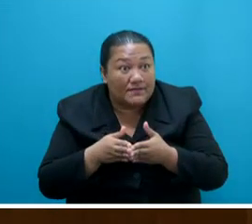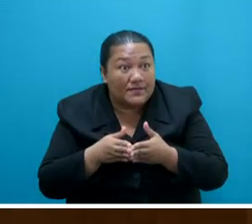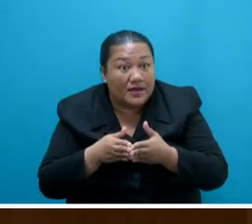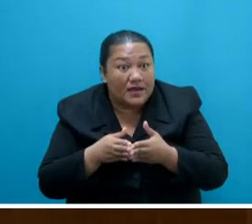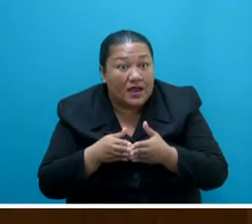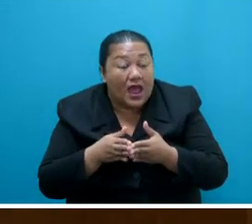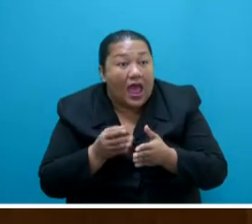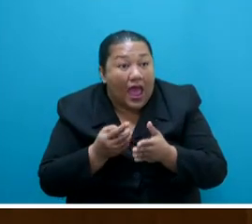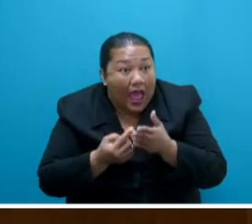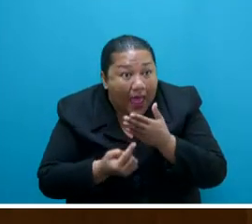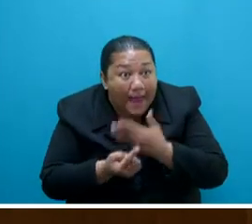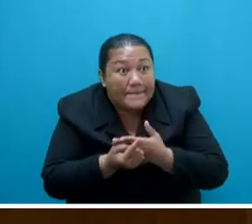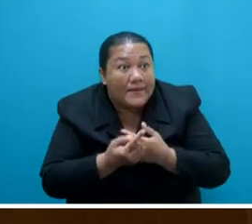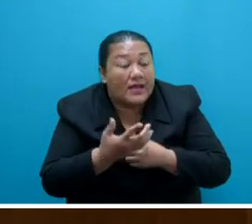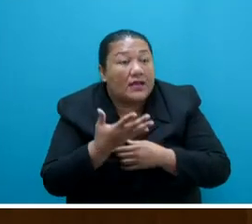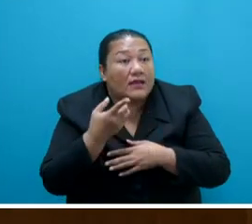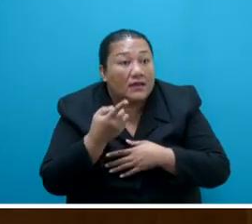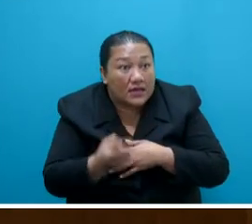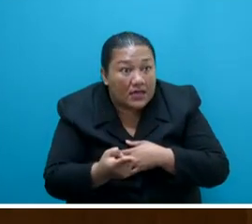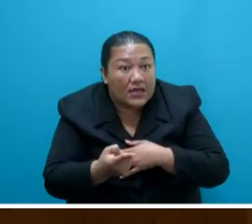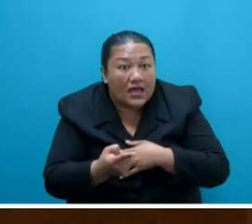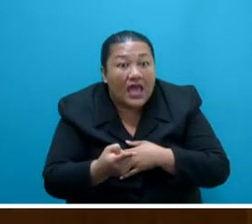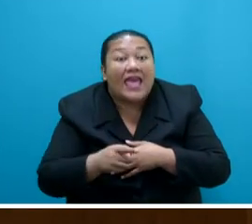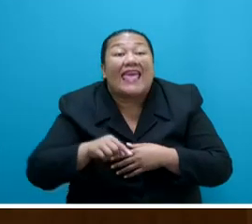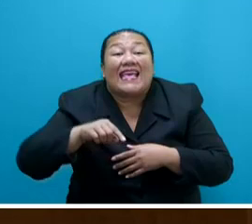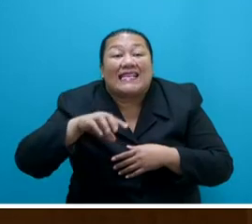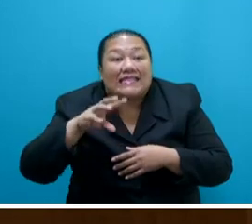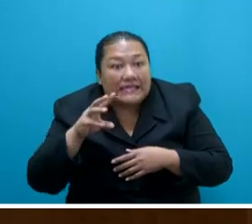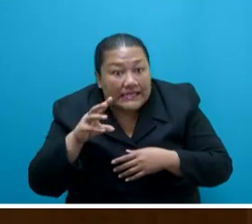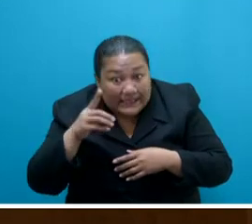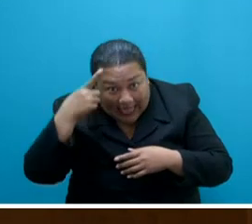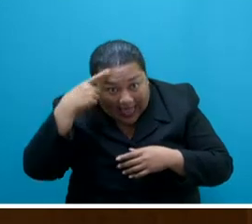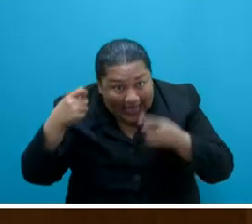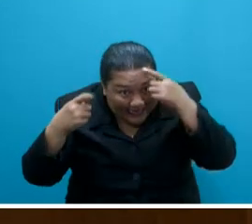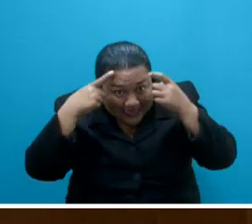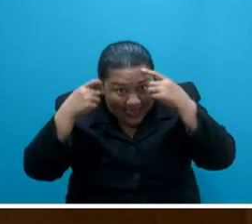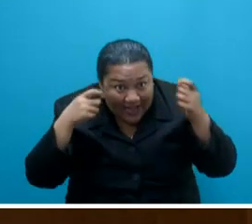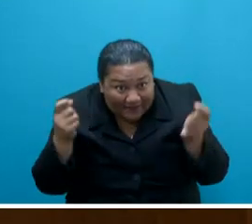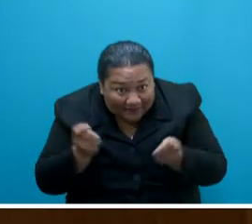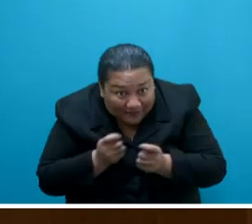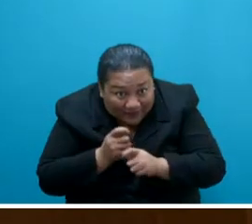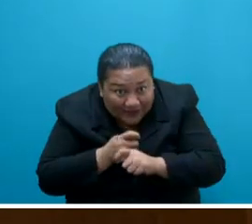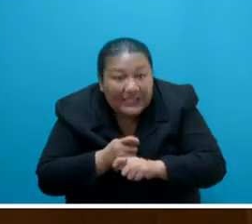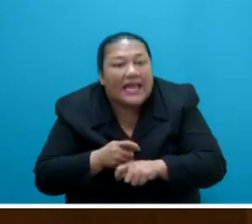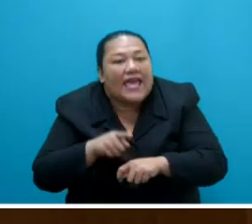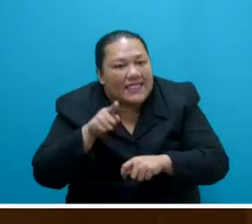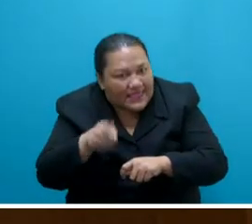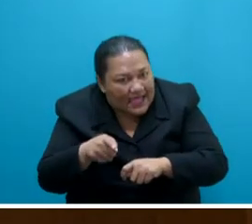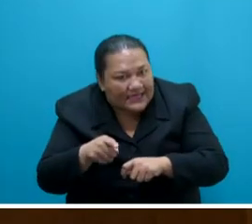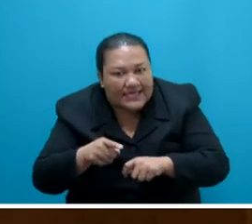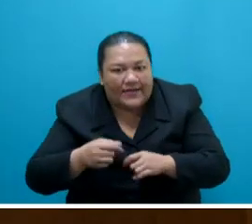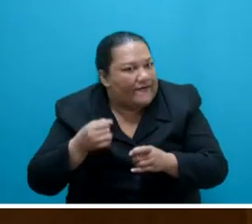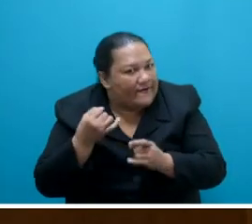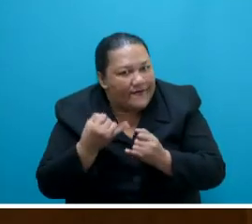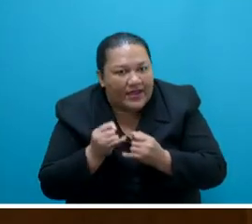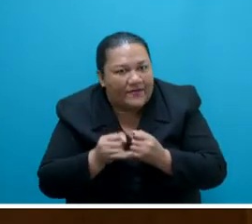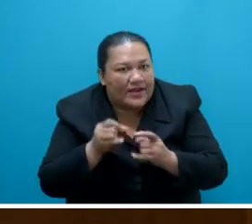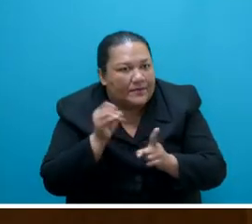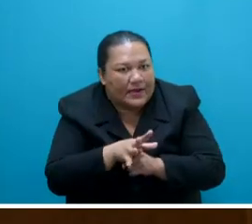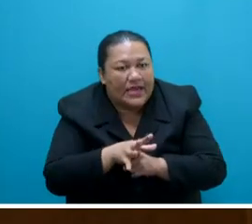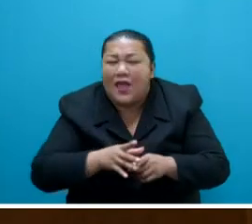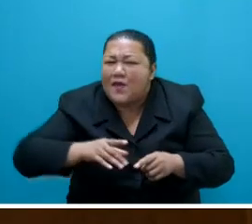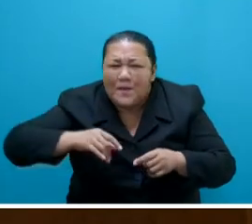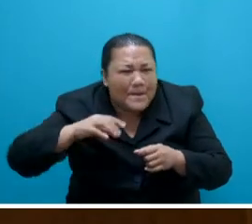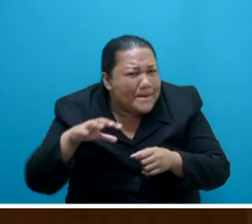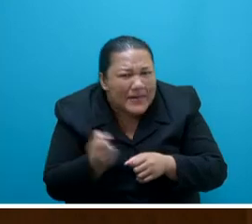those moments when innovation matters most. It is in those moments we must be creative, we must find